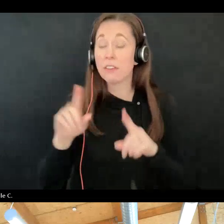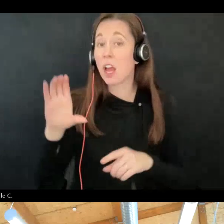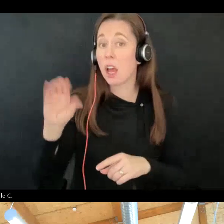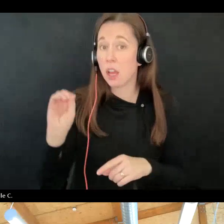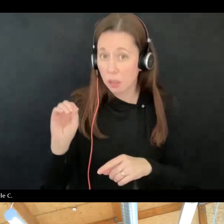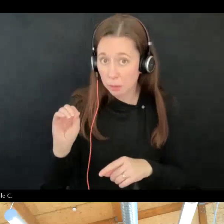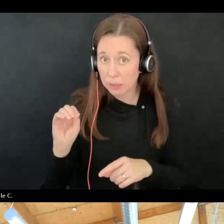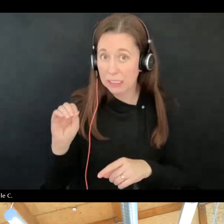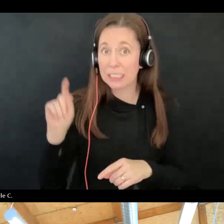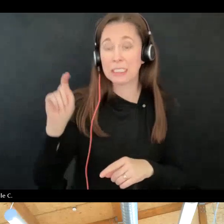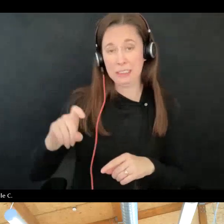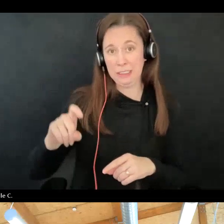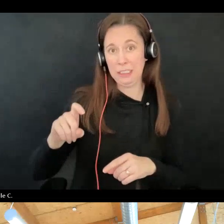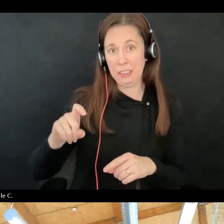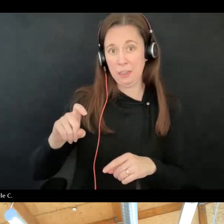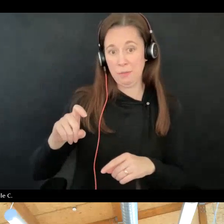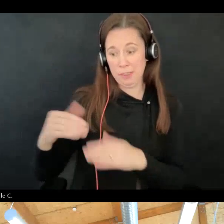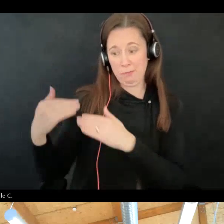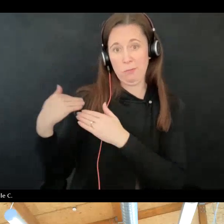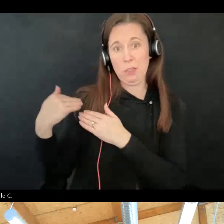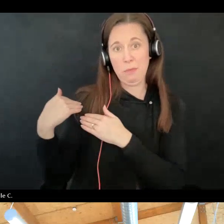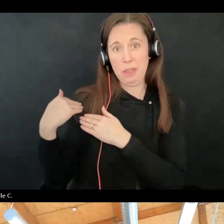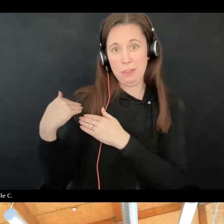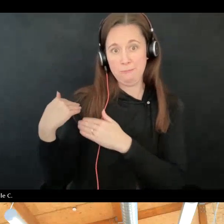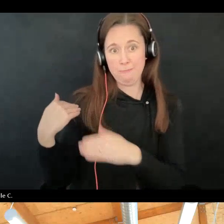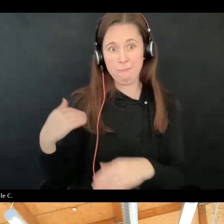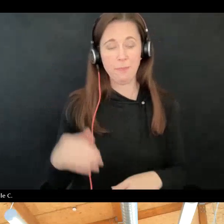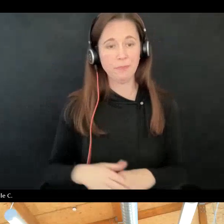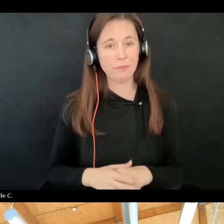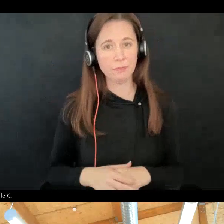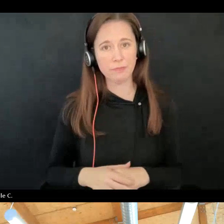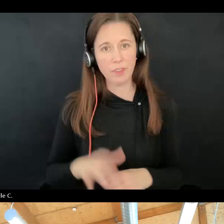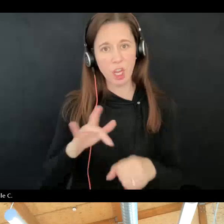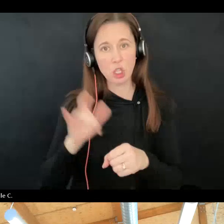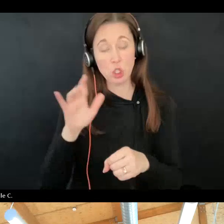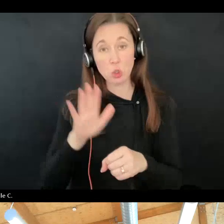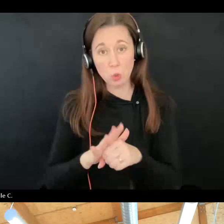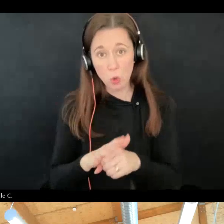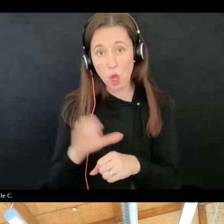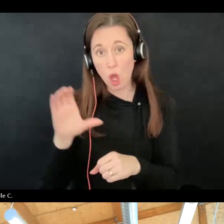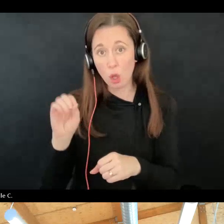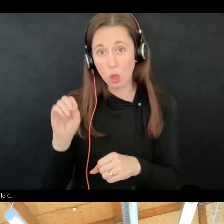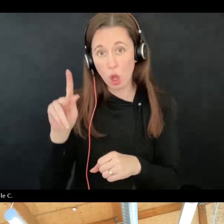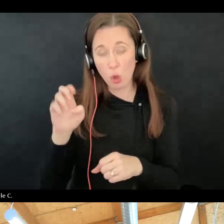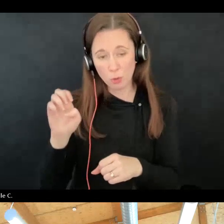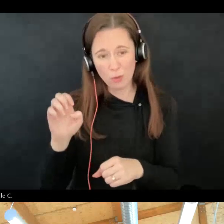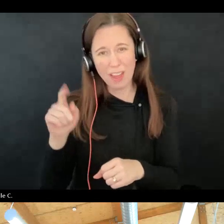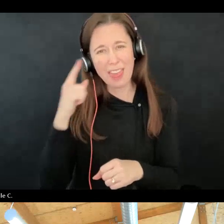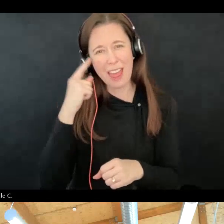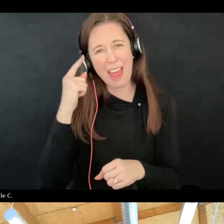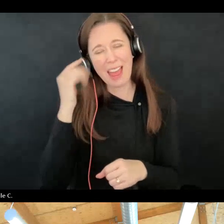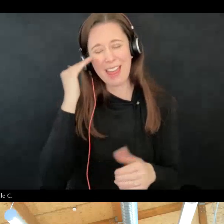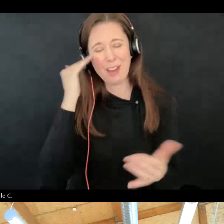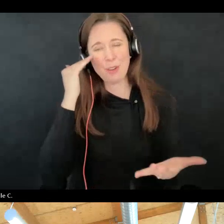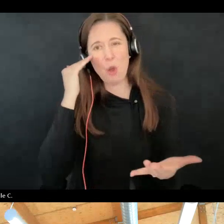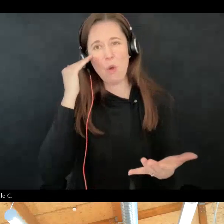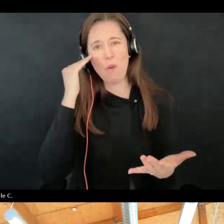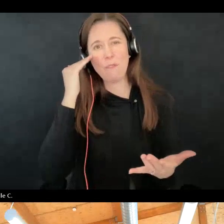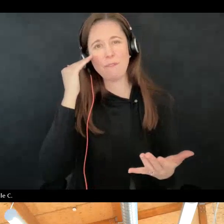that. So one of the biggest is Coca-Cola. Coca-Cola has known for decades that their plastic bottles are not ending